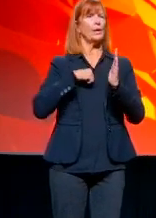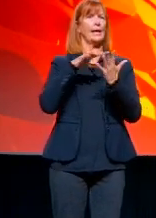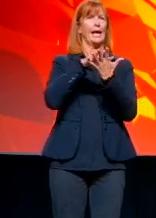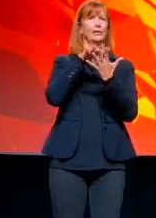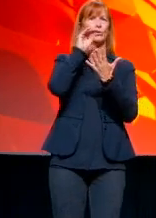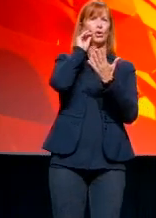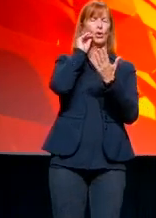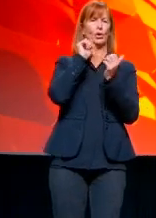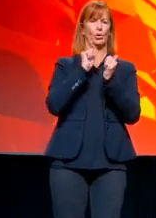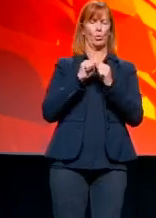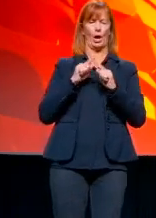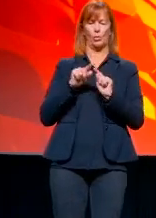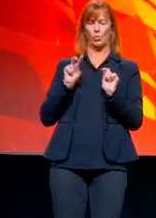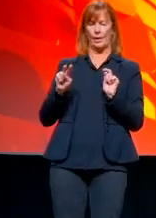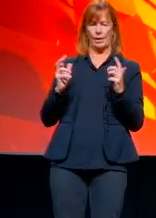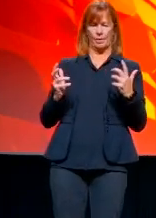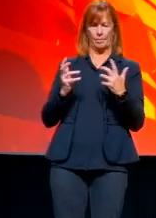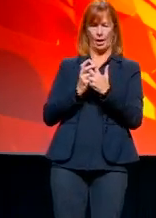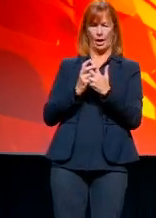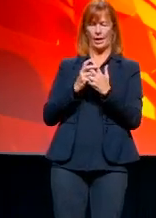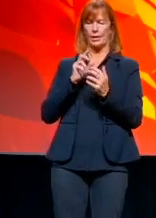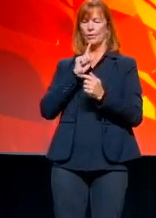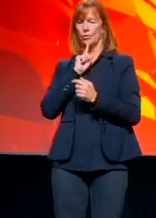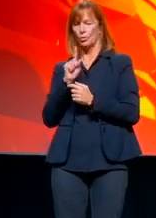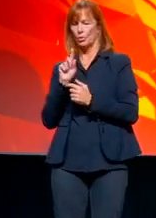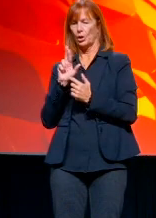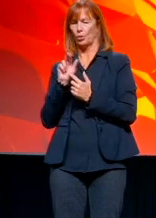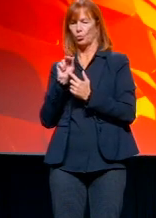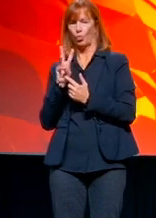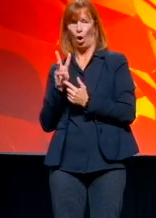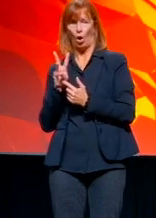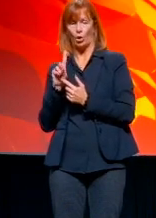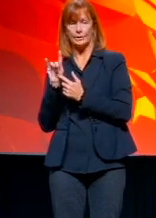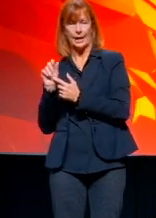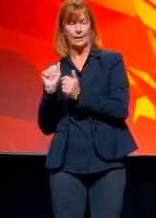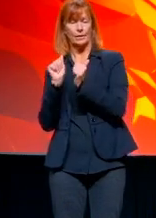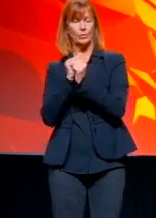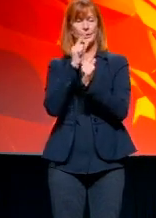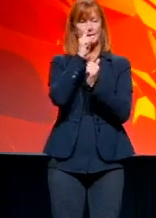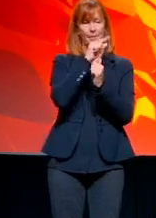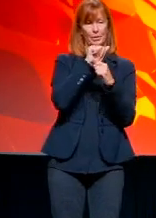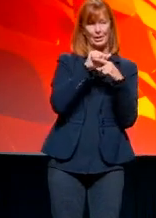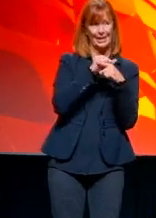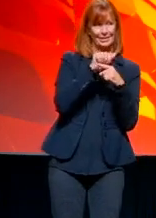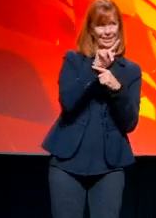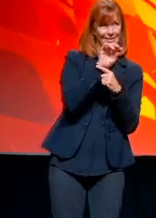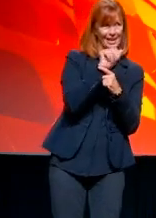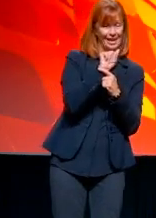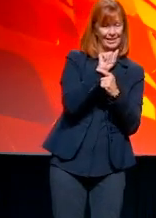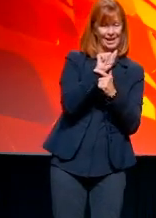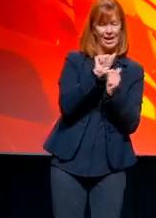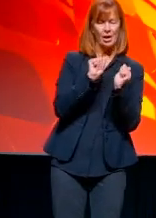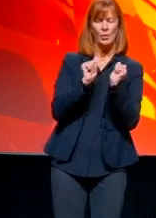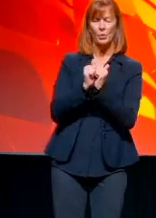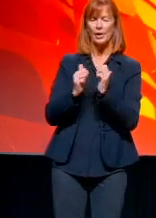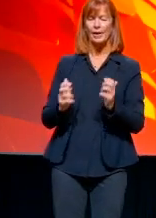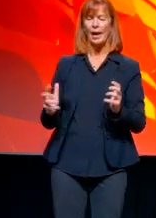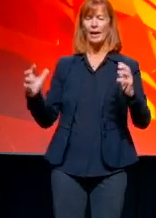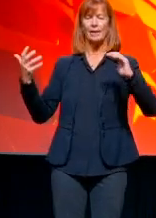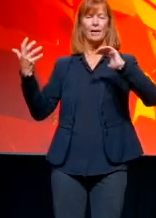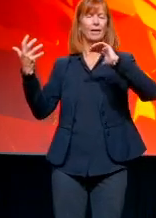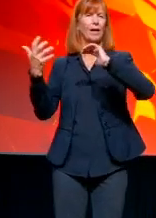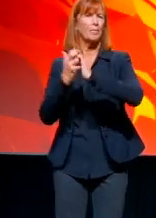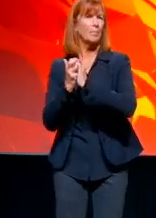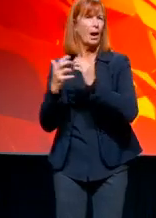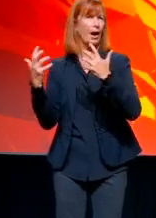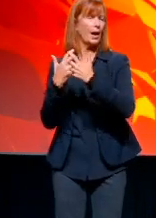by combining the real robot data with simulation together, and we can co-train them in a combined data sets that